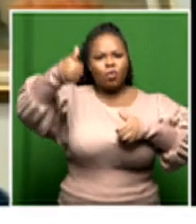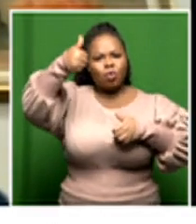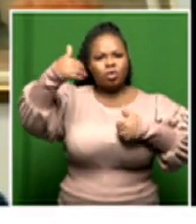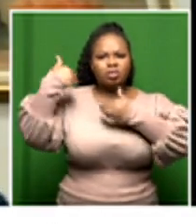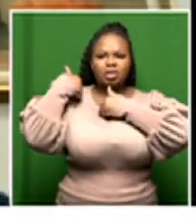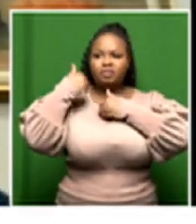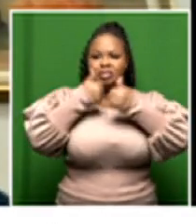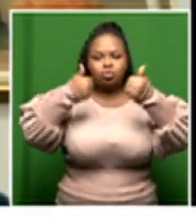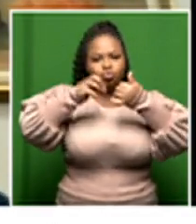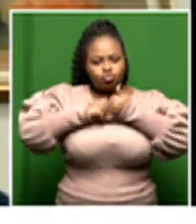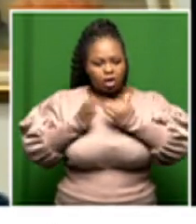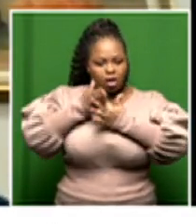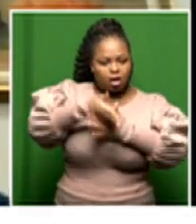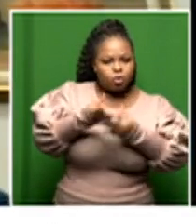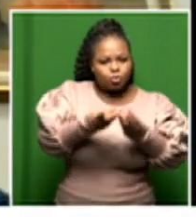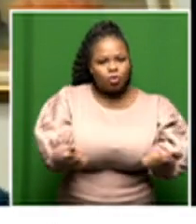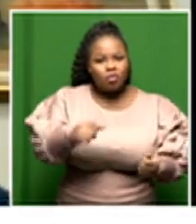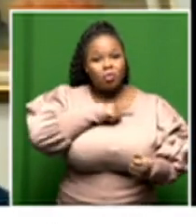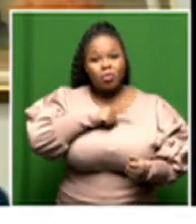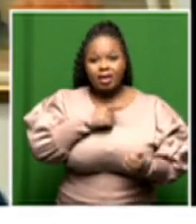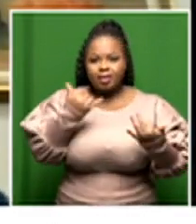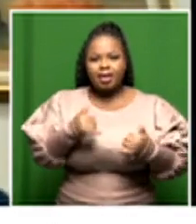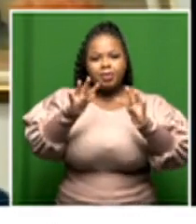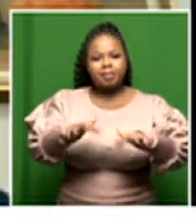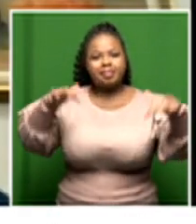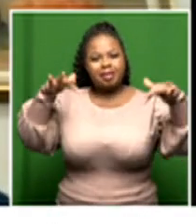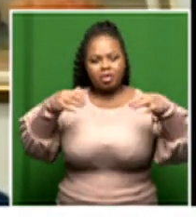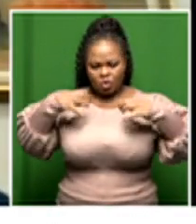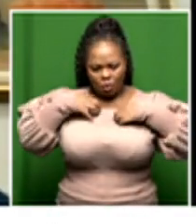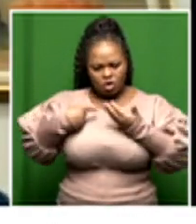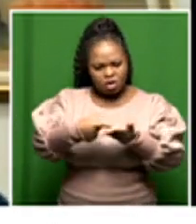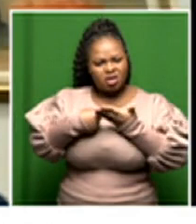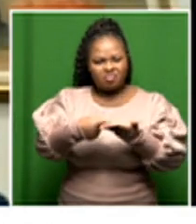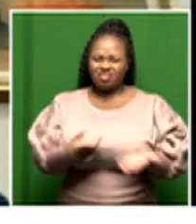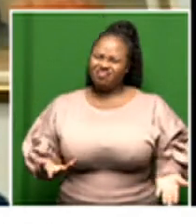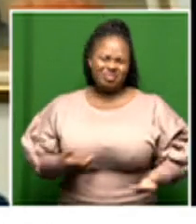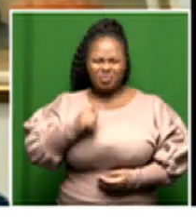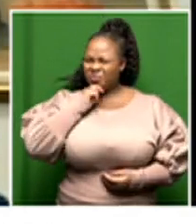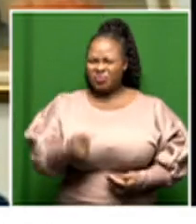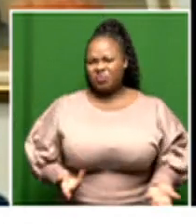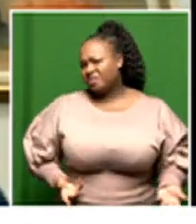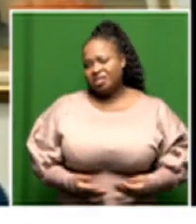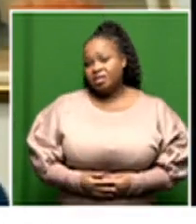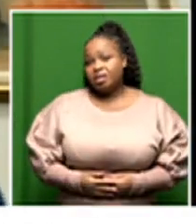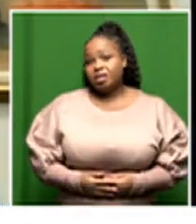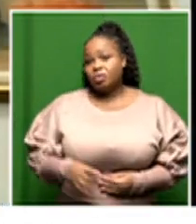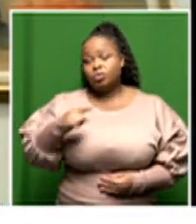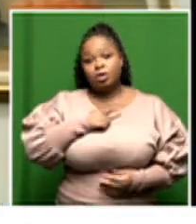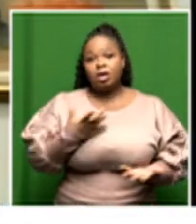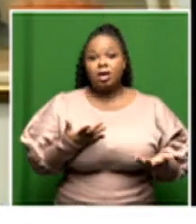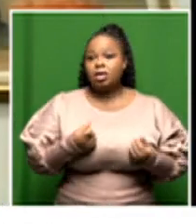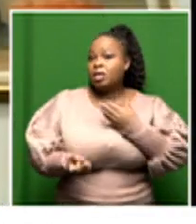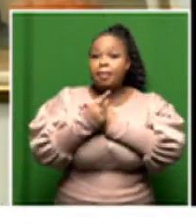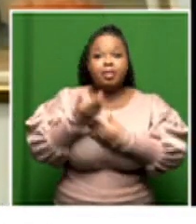matter, to the degree that the General Assembly initiated its own debate. I mean, really. So it's deja